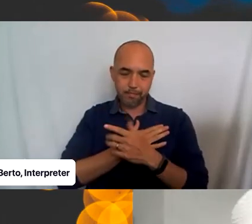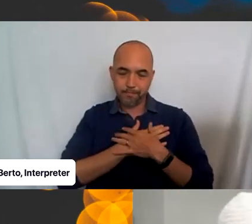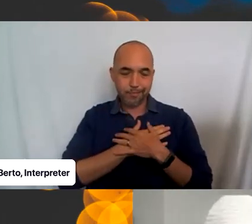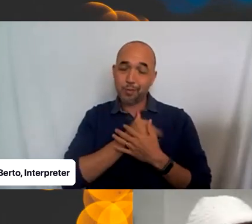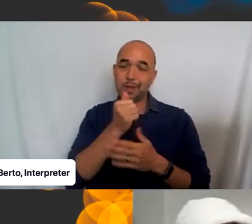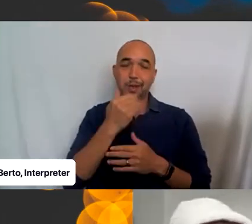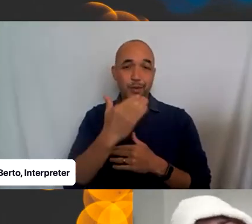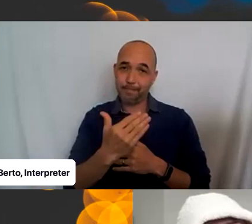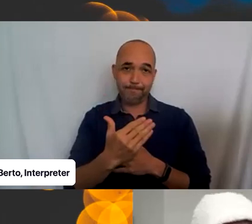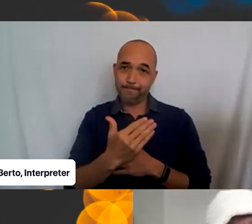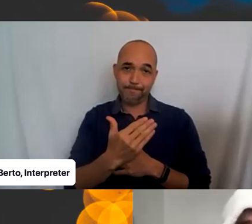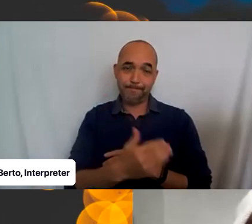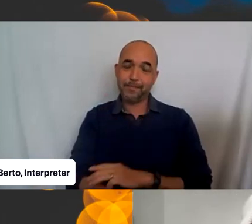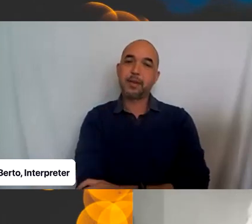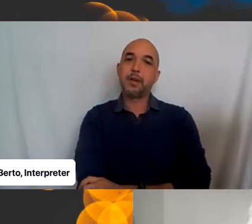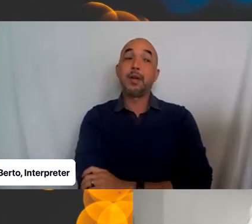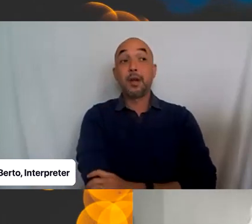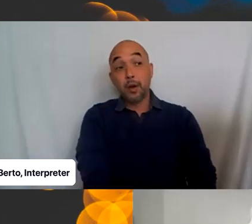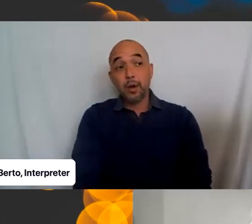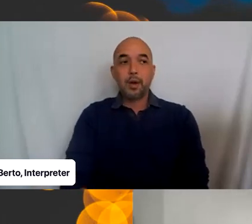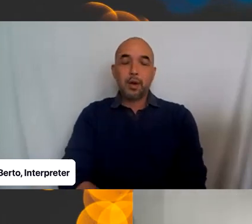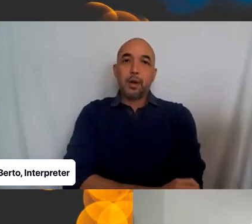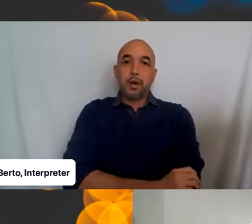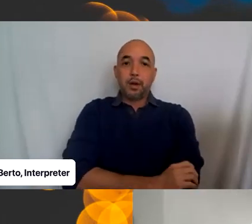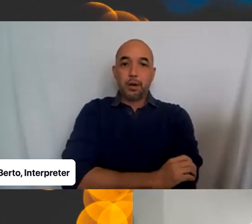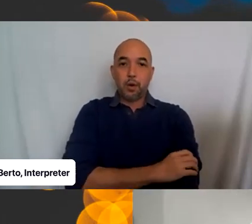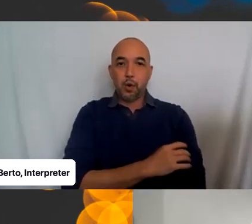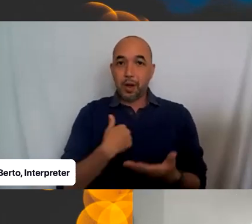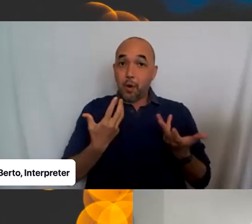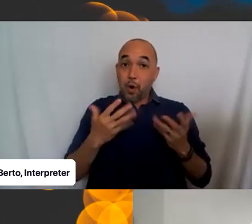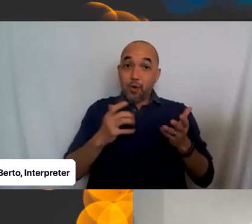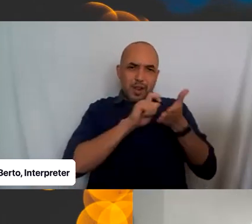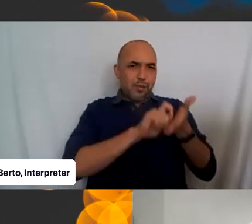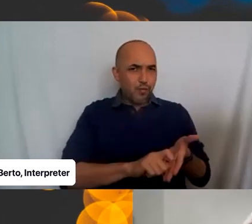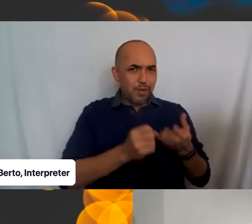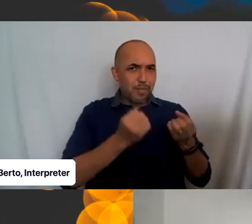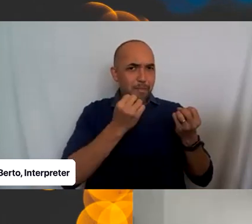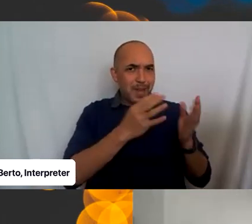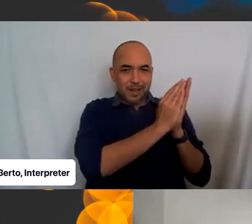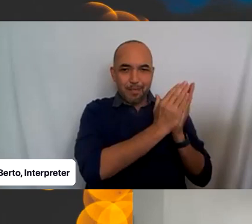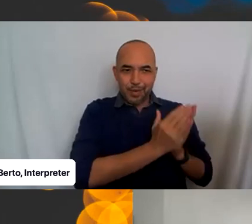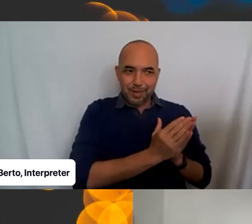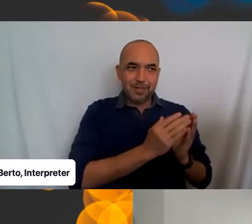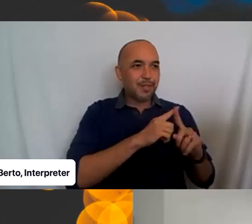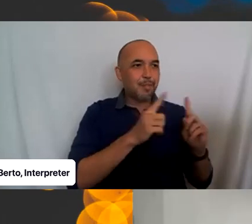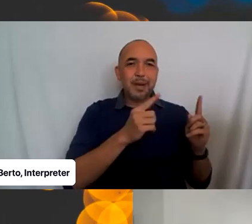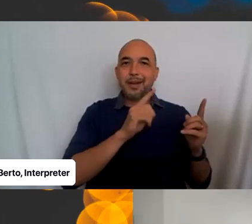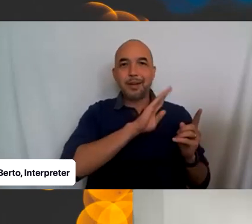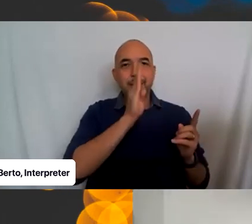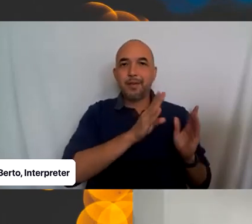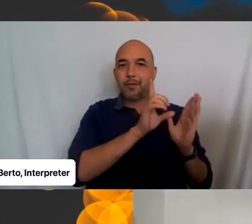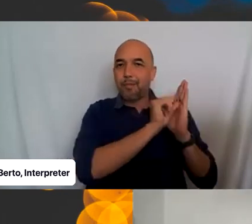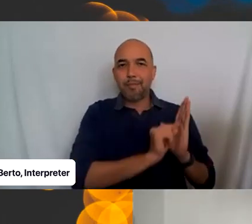good. So as a way, I had already written several books at that point that nothing had happened with. And I thought, you know